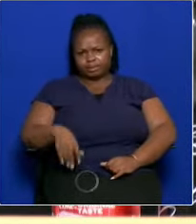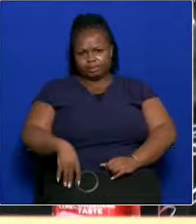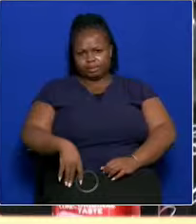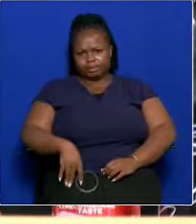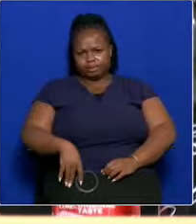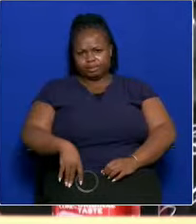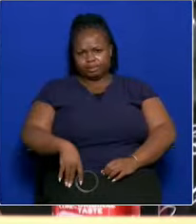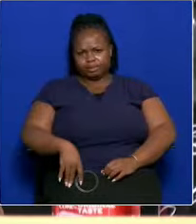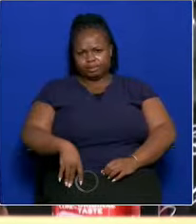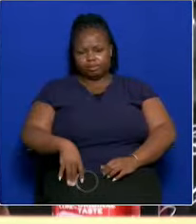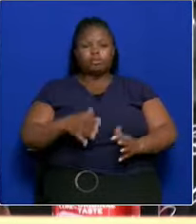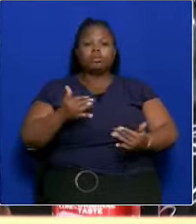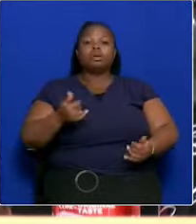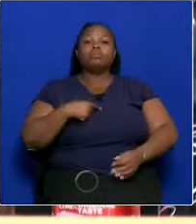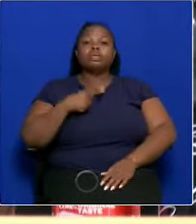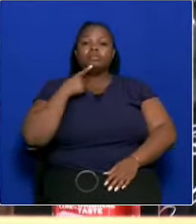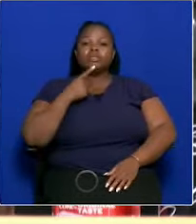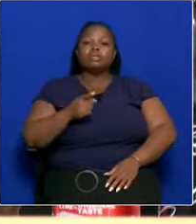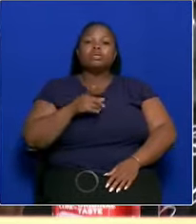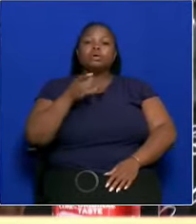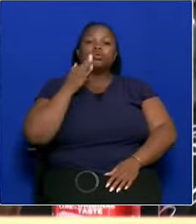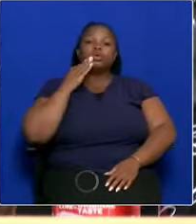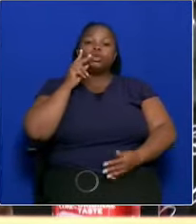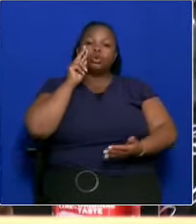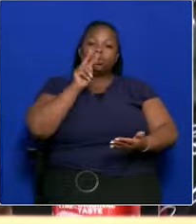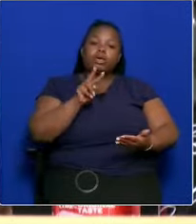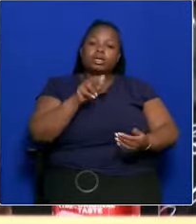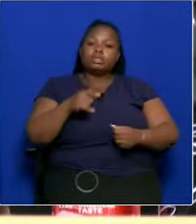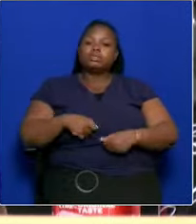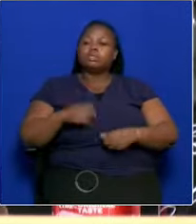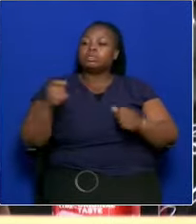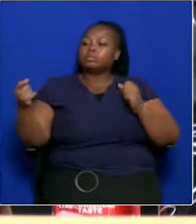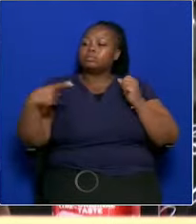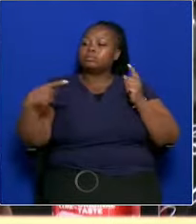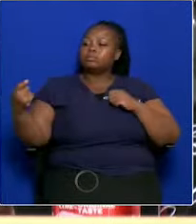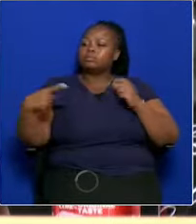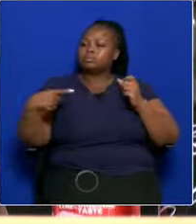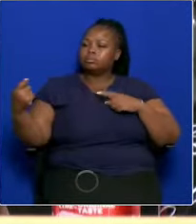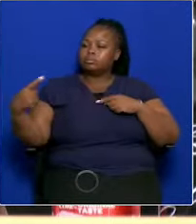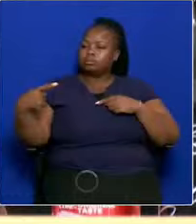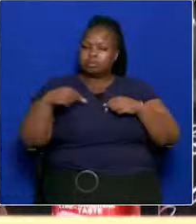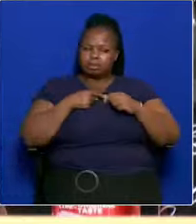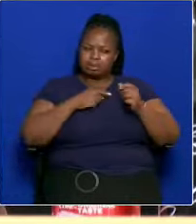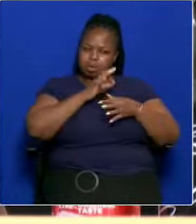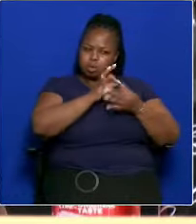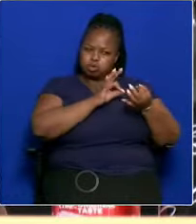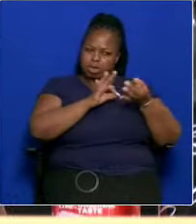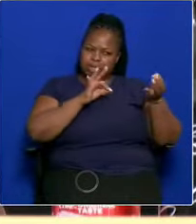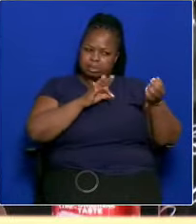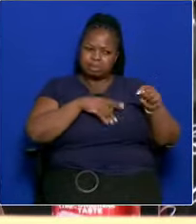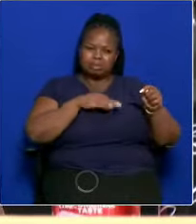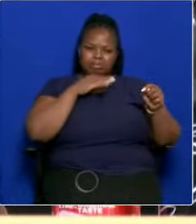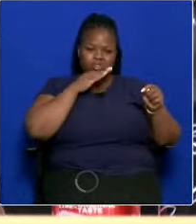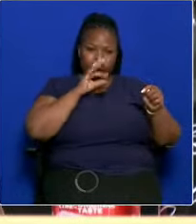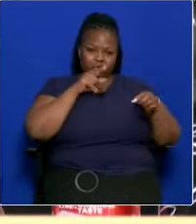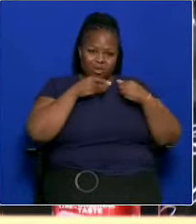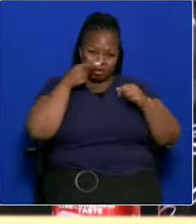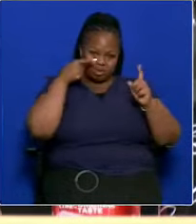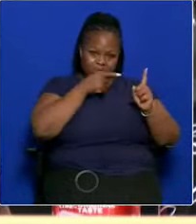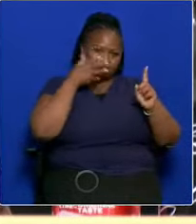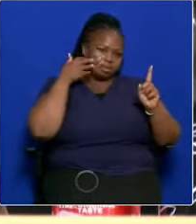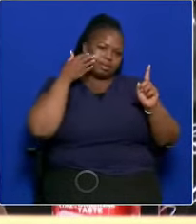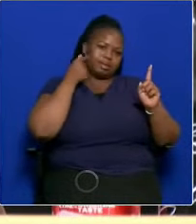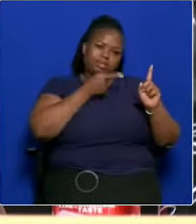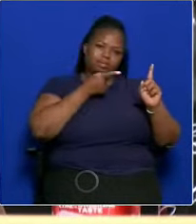saying in the context, when you look at your exchanges related to this contract, it doesn't seem likely that this was directed at